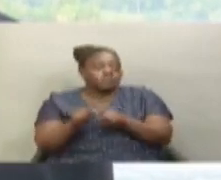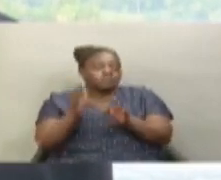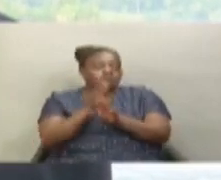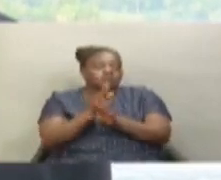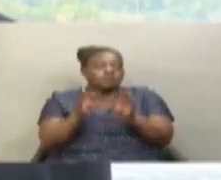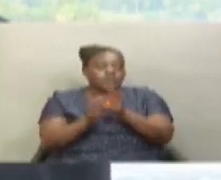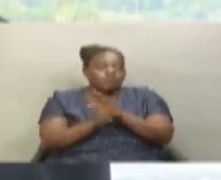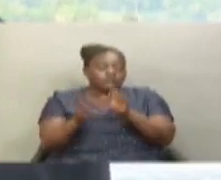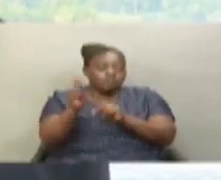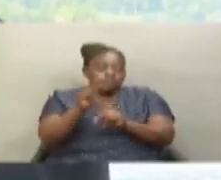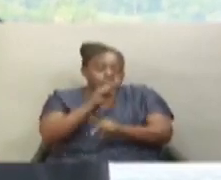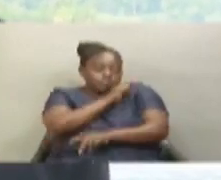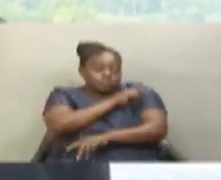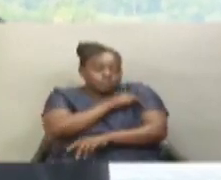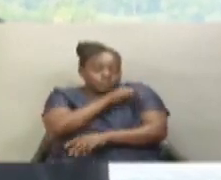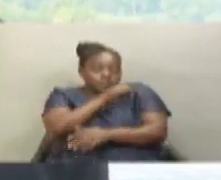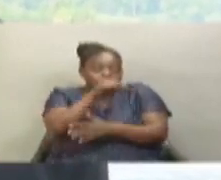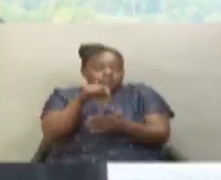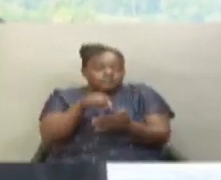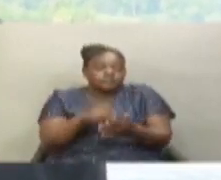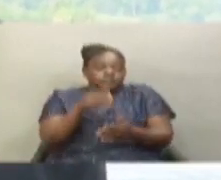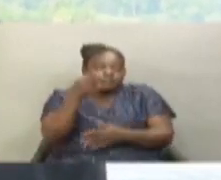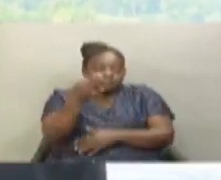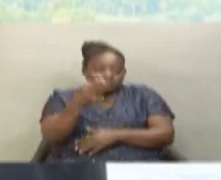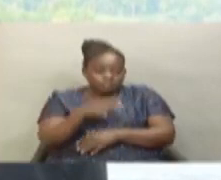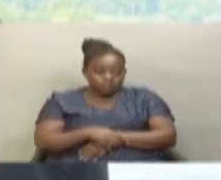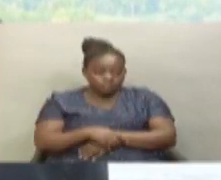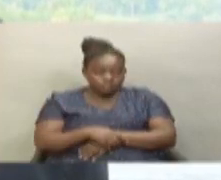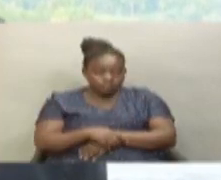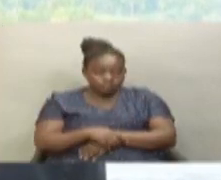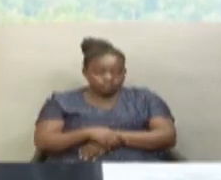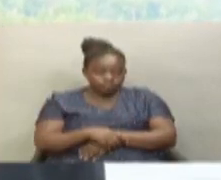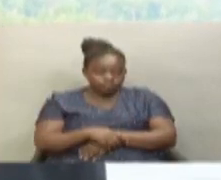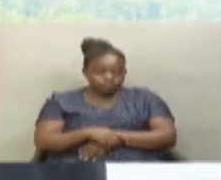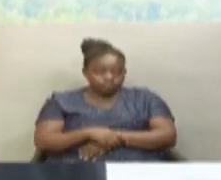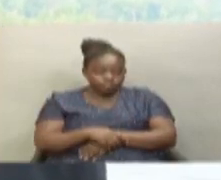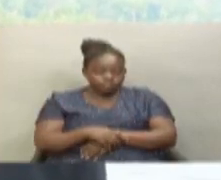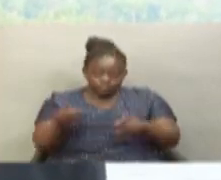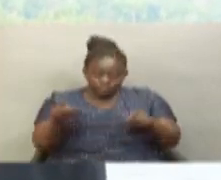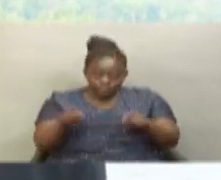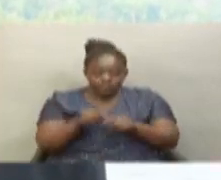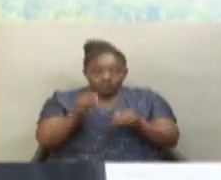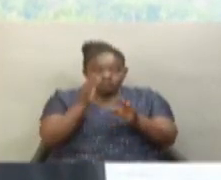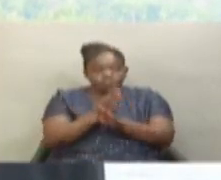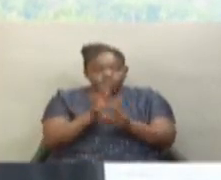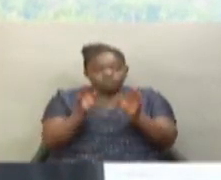abantu eddwaliro Health Center 3 bagiyita Hedikinyi Health Center 3. Baddamu ne bazimbira